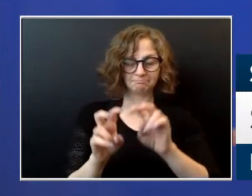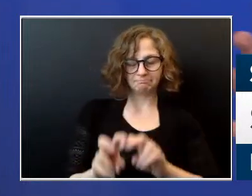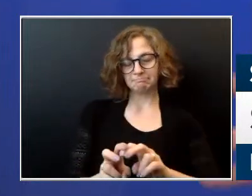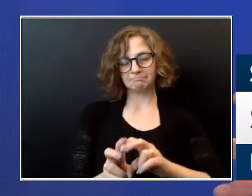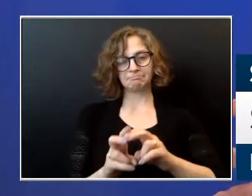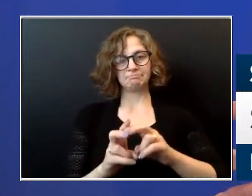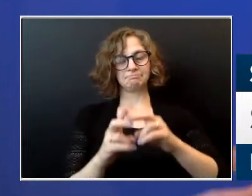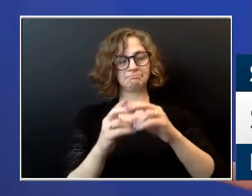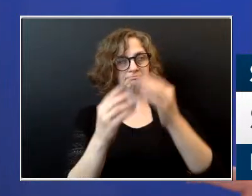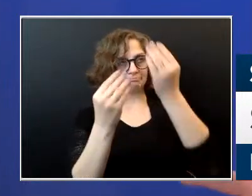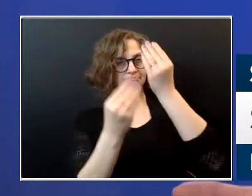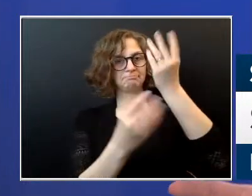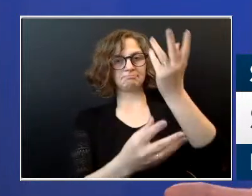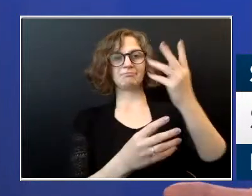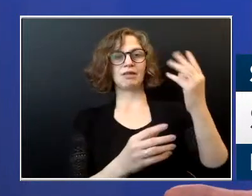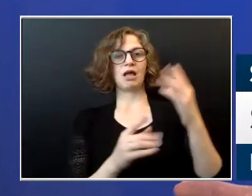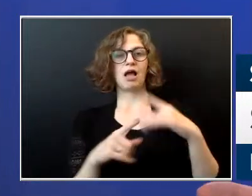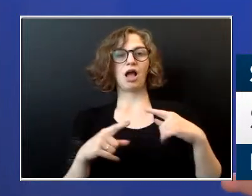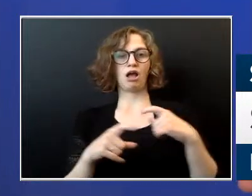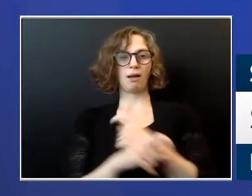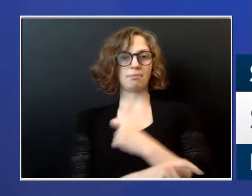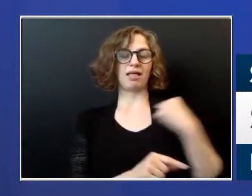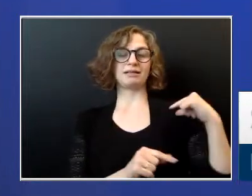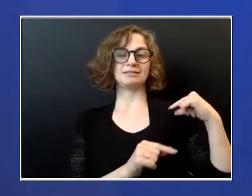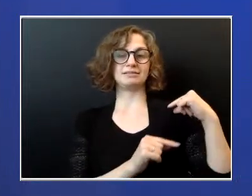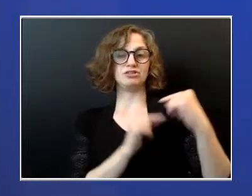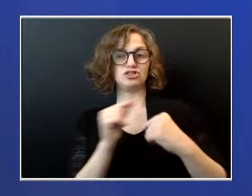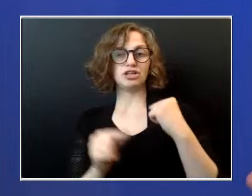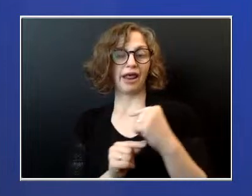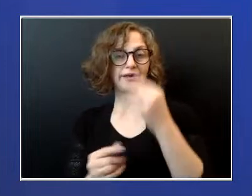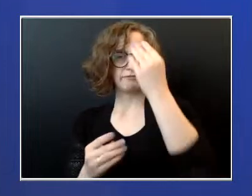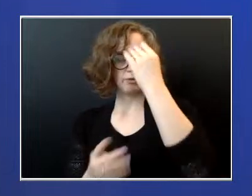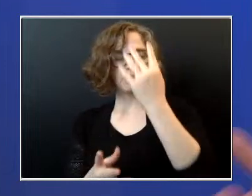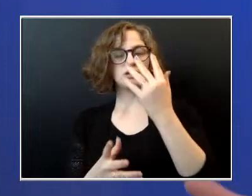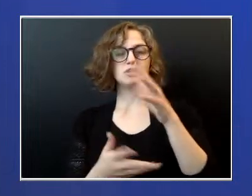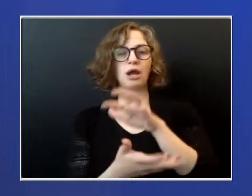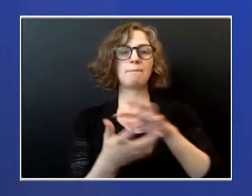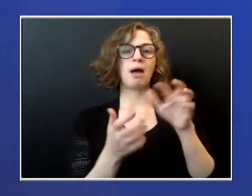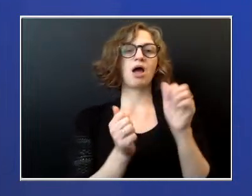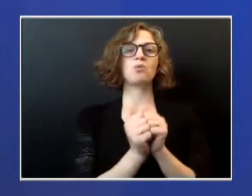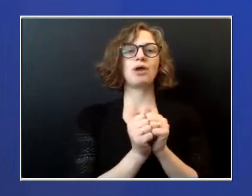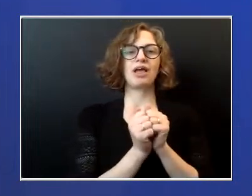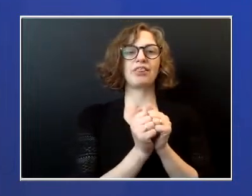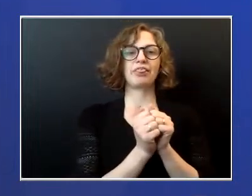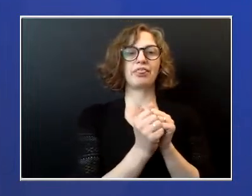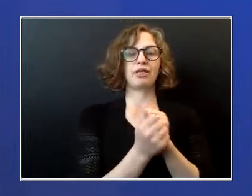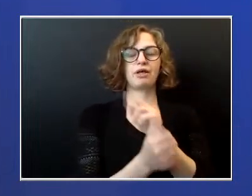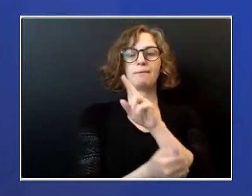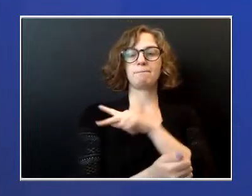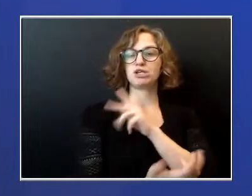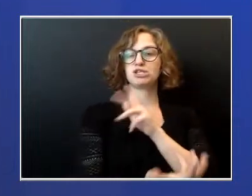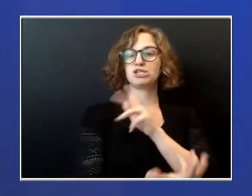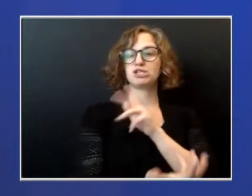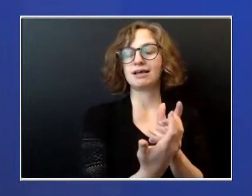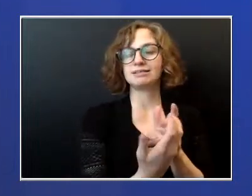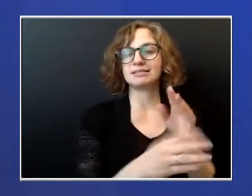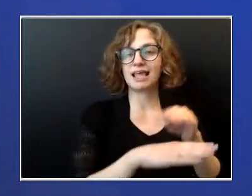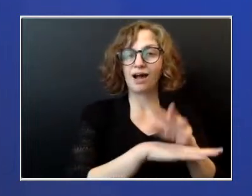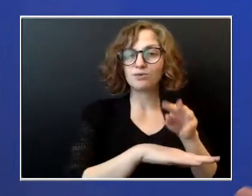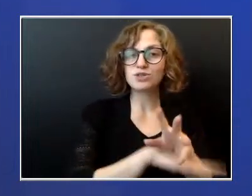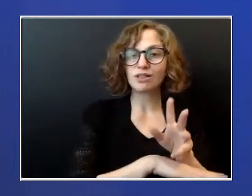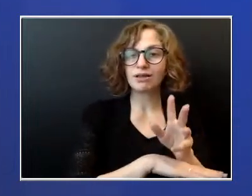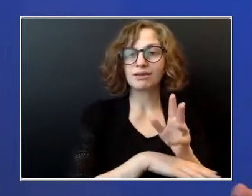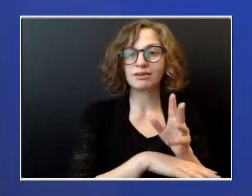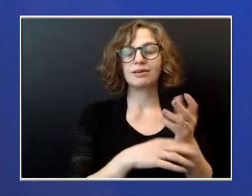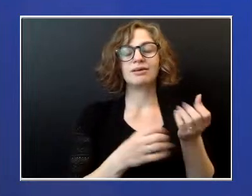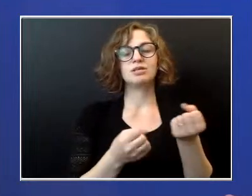it with personalized counseling. So whenever it's not just about disclosure of test results or reading from a genetic test